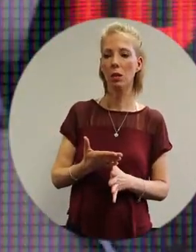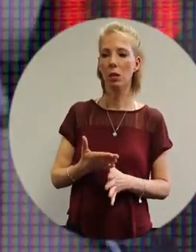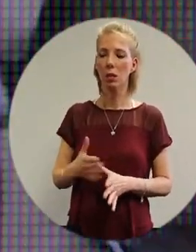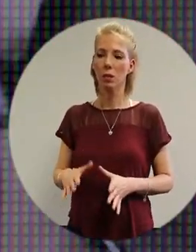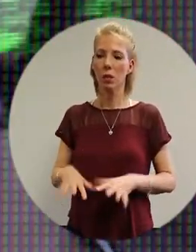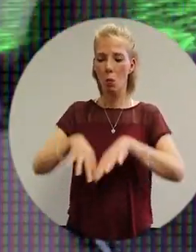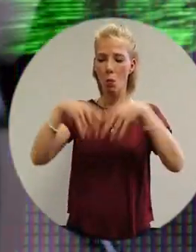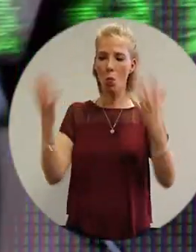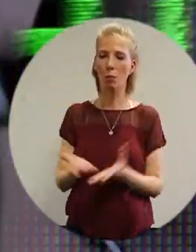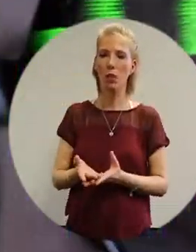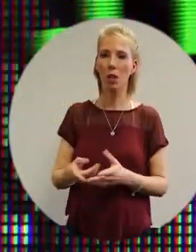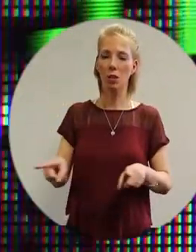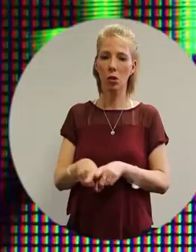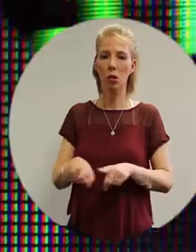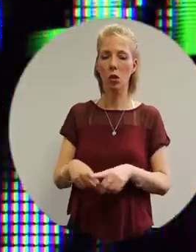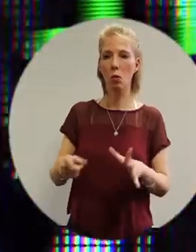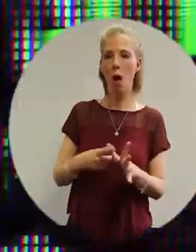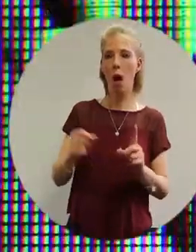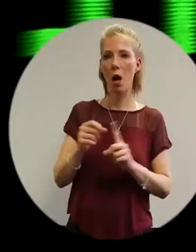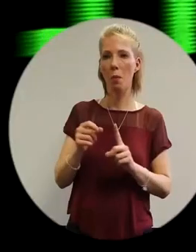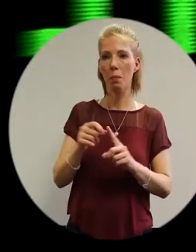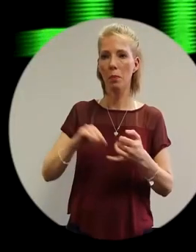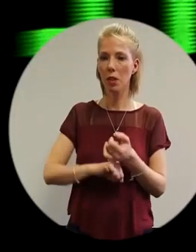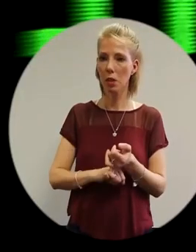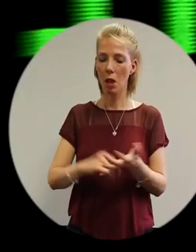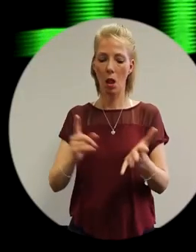When you commit a crime online, it is still a crime.